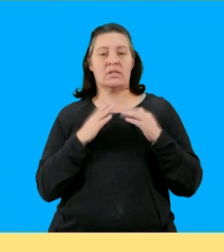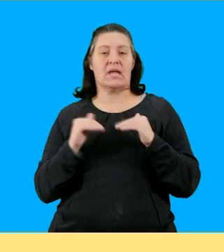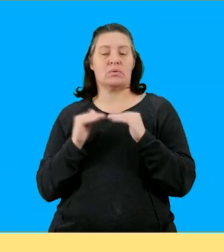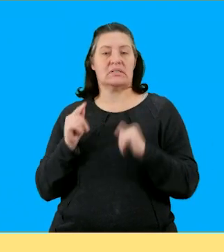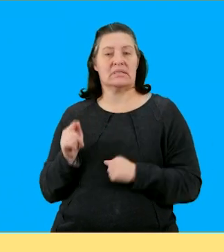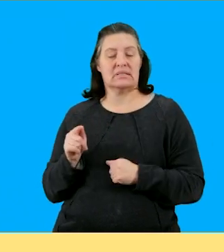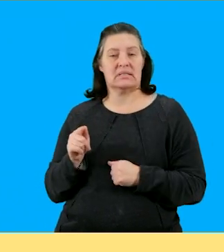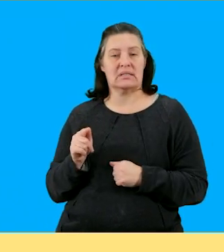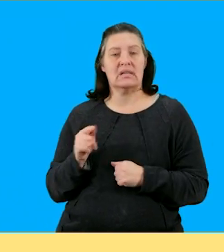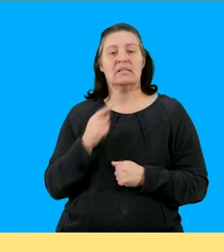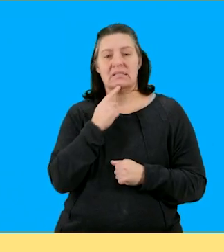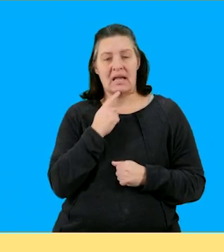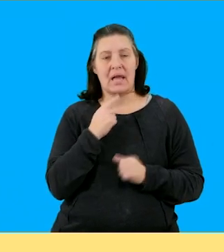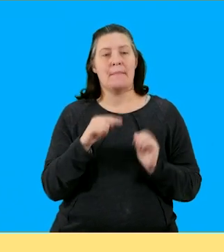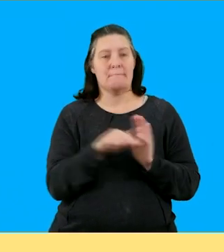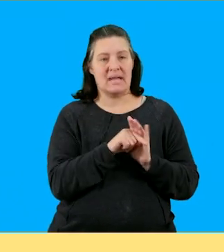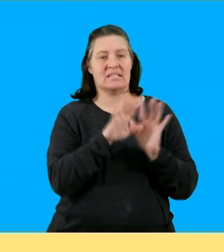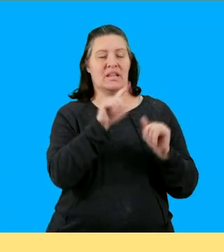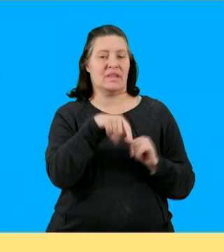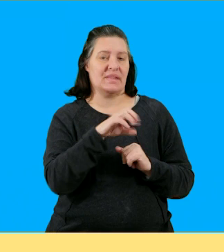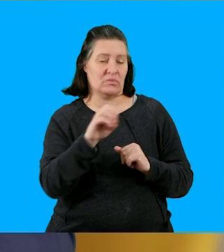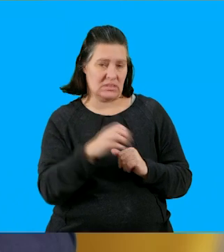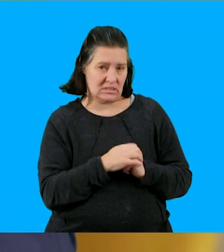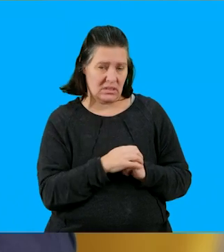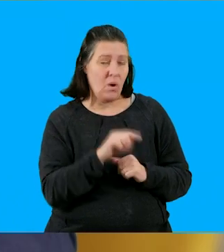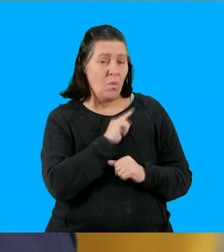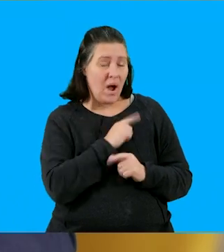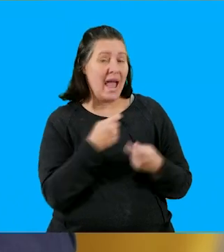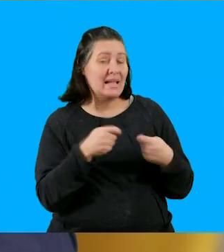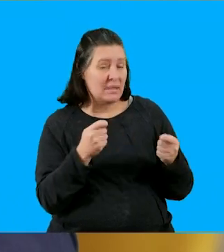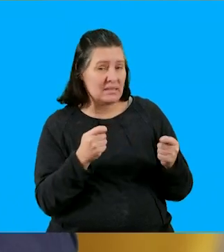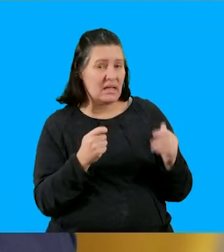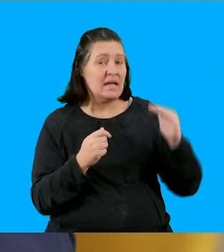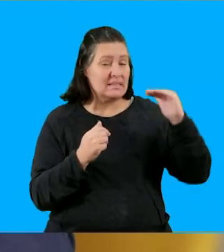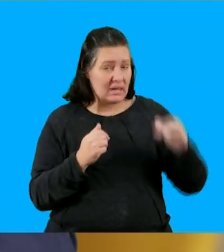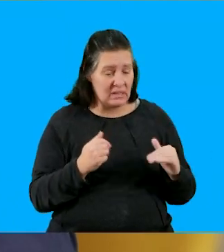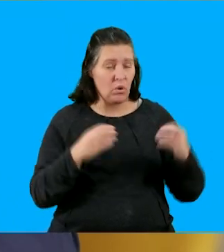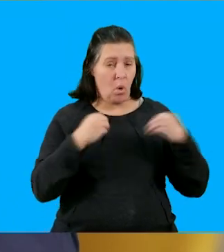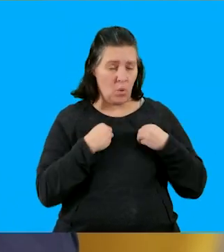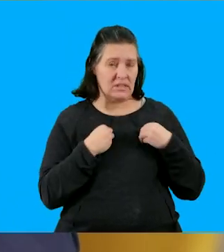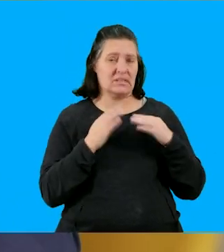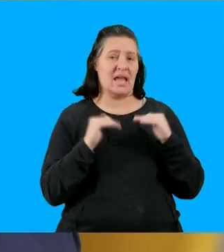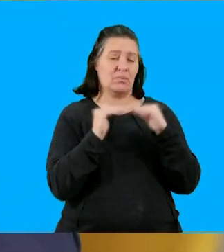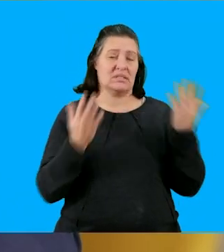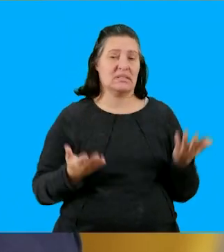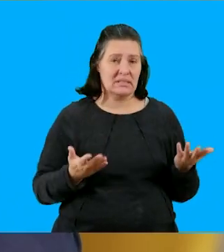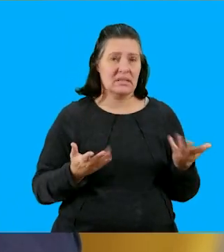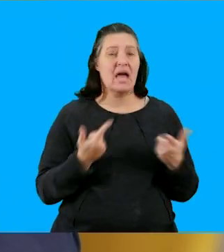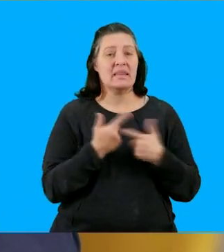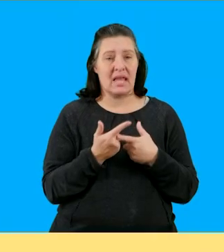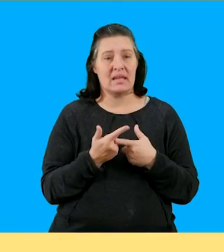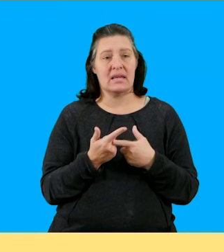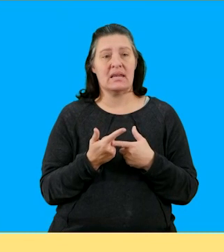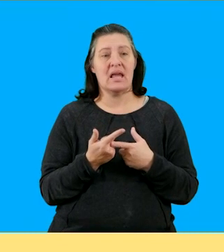owner's equity and then we say minus 10,000 because expenses decrease our owner's equity. And then we